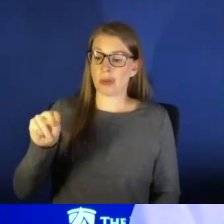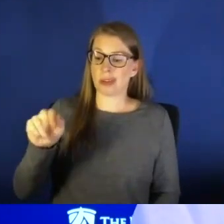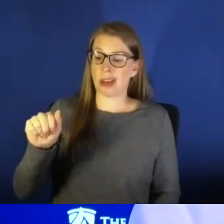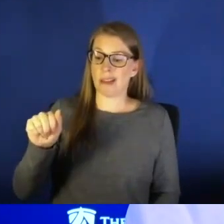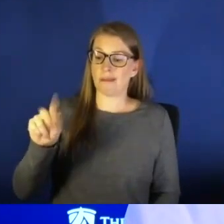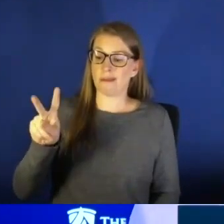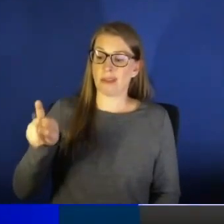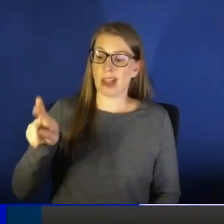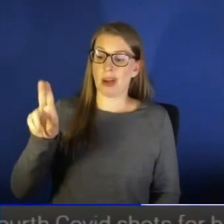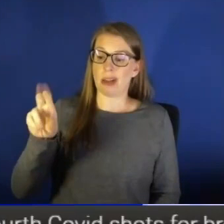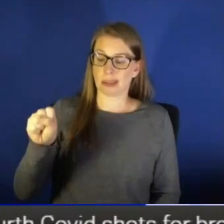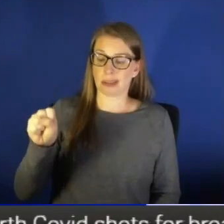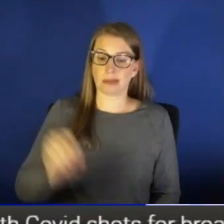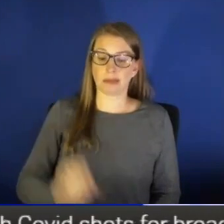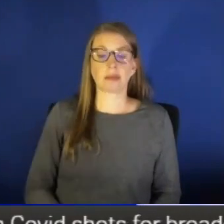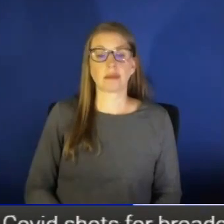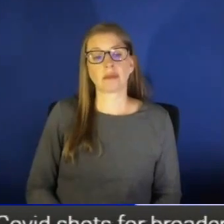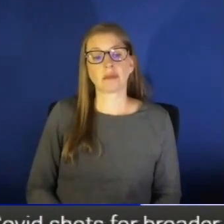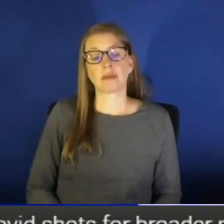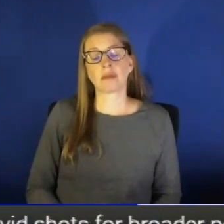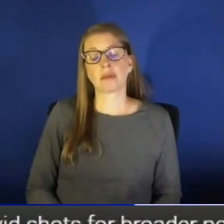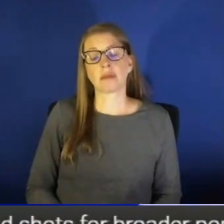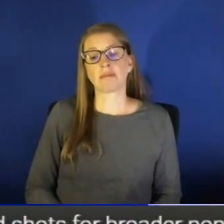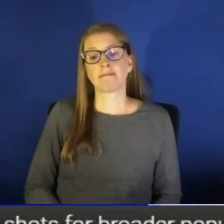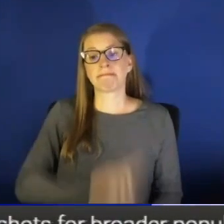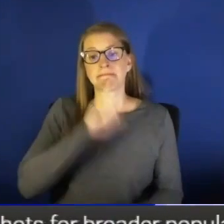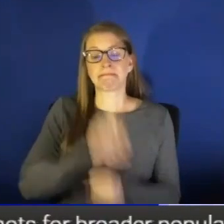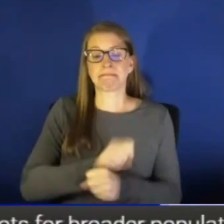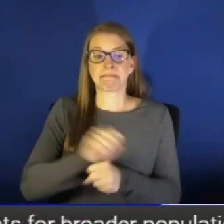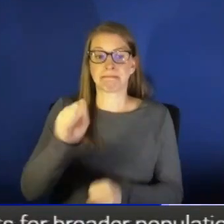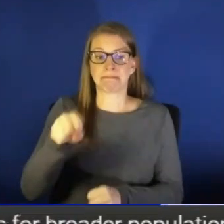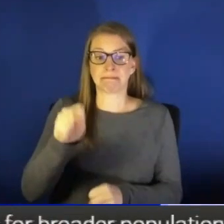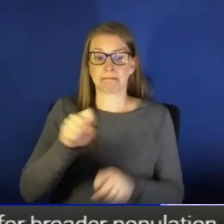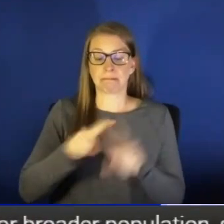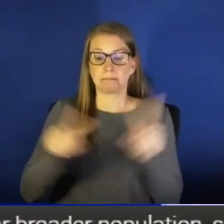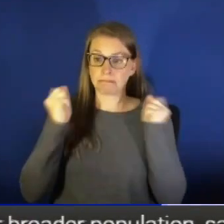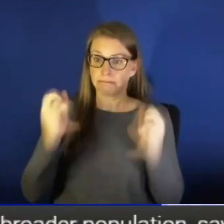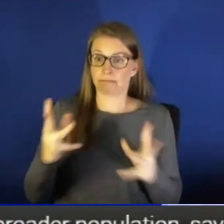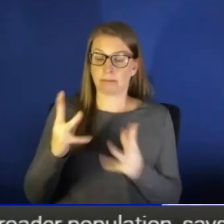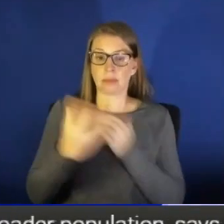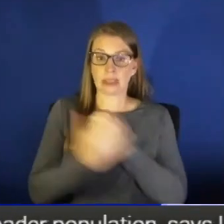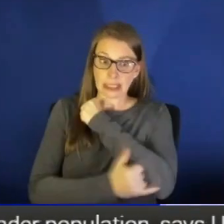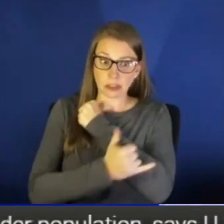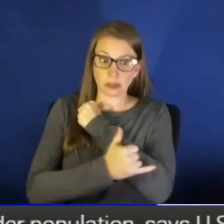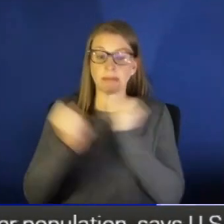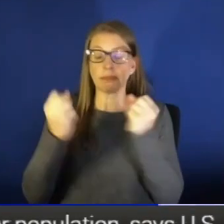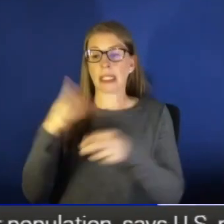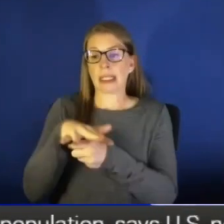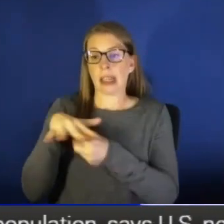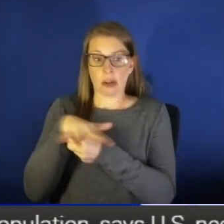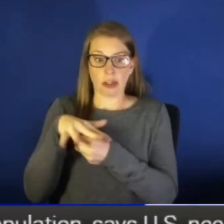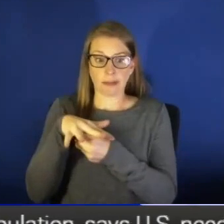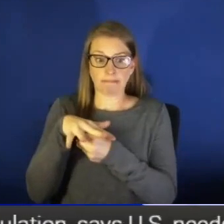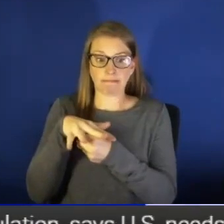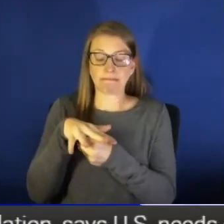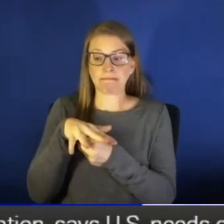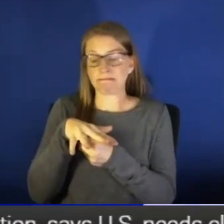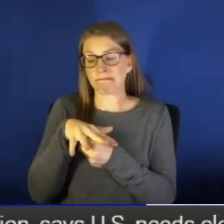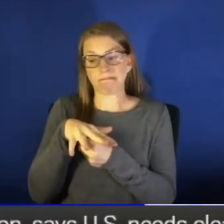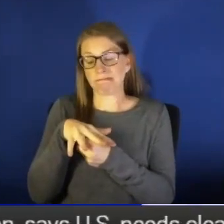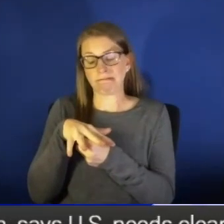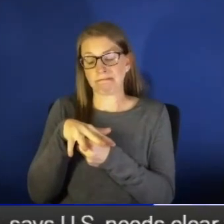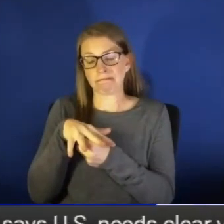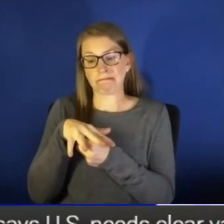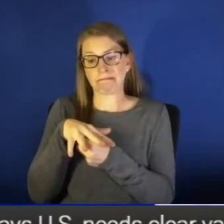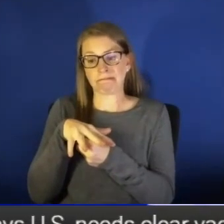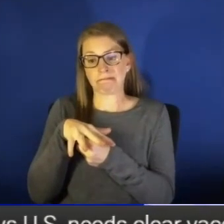feel that probably is true. But we know that there are so many countries, so many areas that are less fortunate than us as far as having that